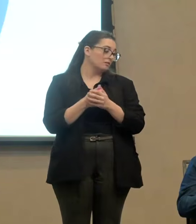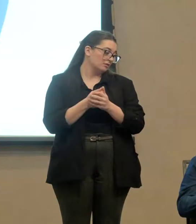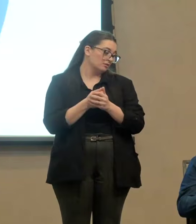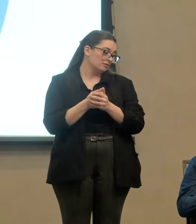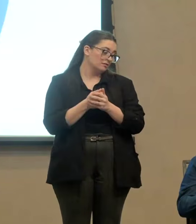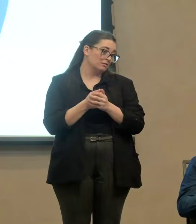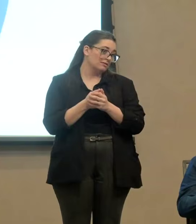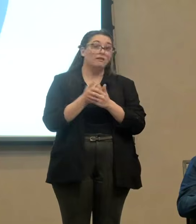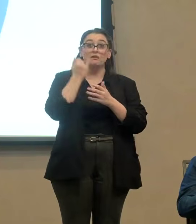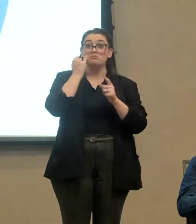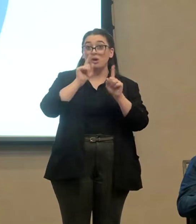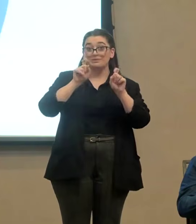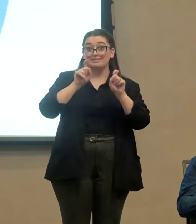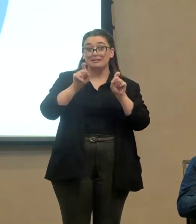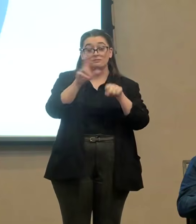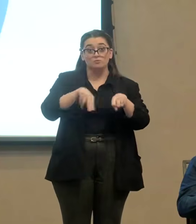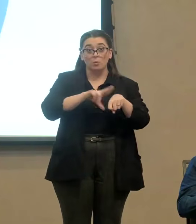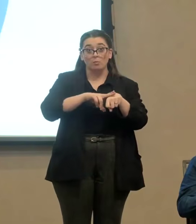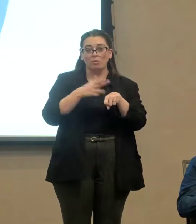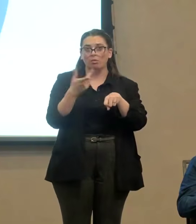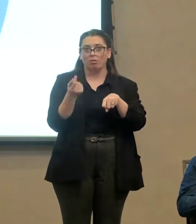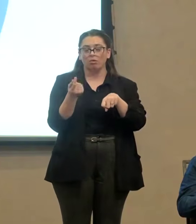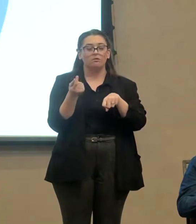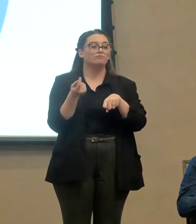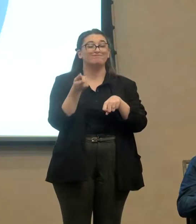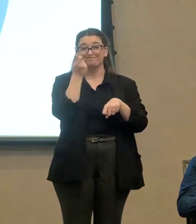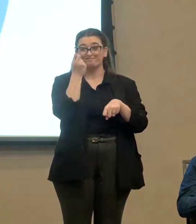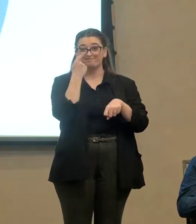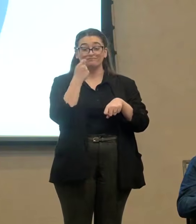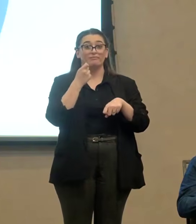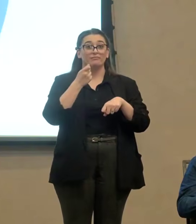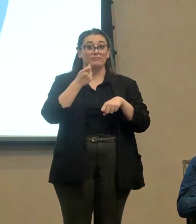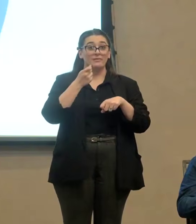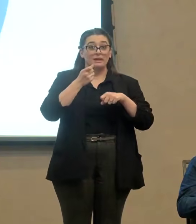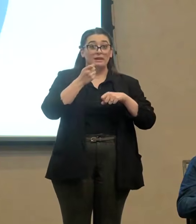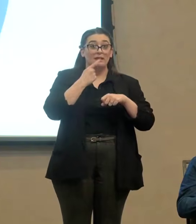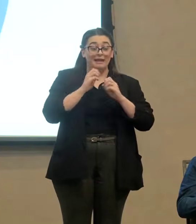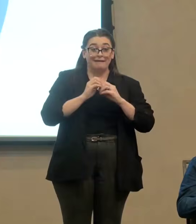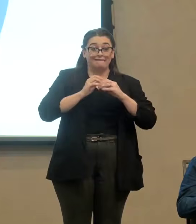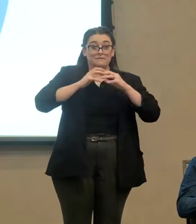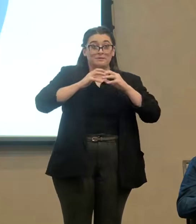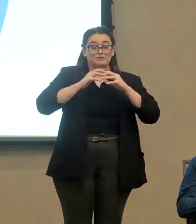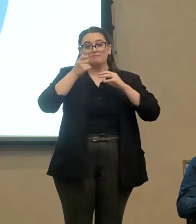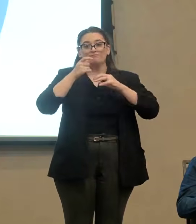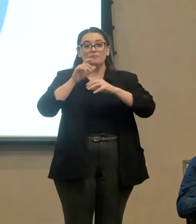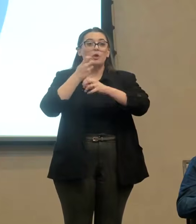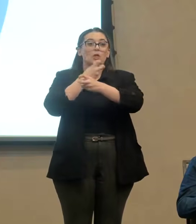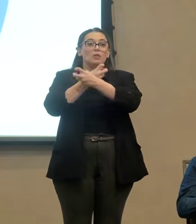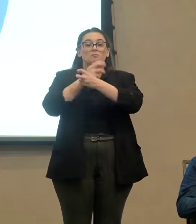the testing is normal? Well, you can have inflammation can suppress the bone marrow, so it